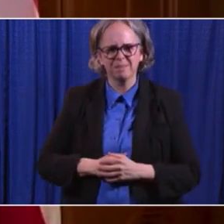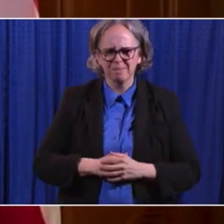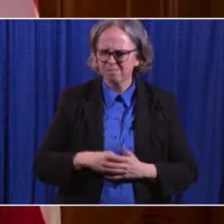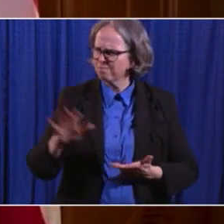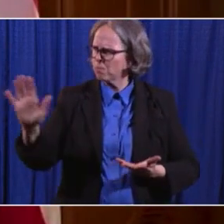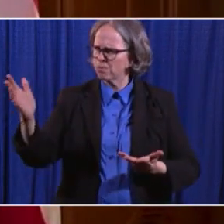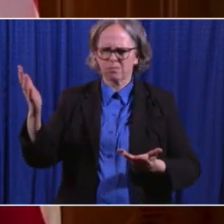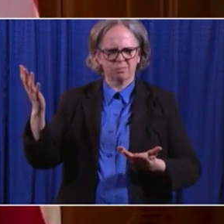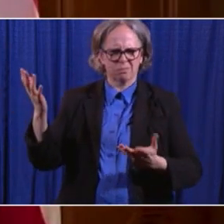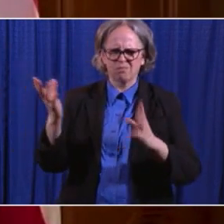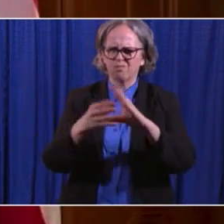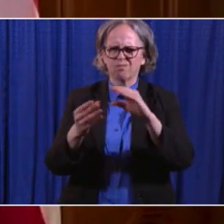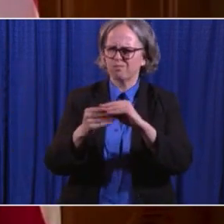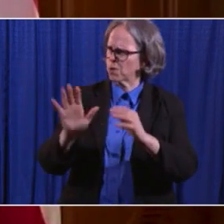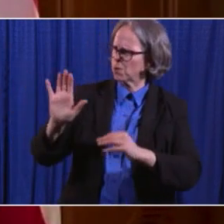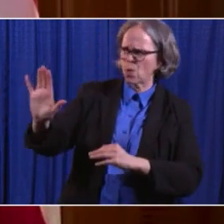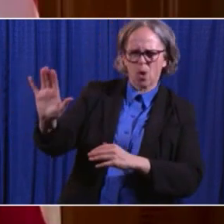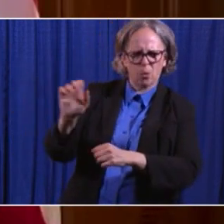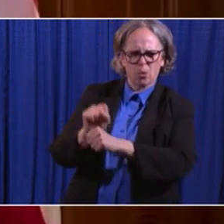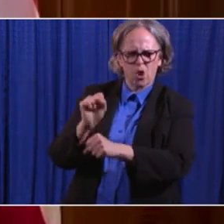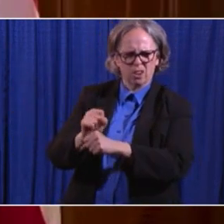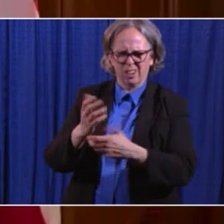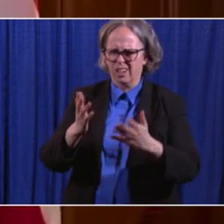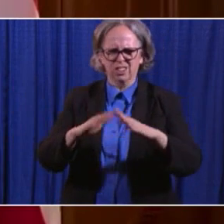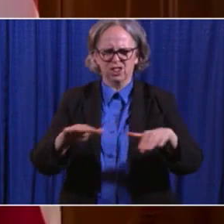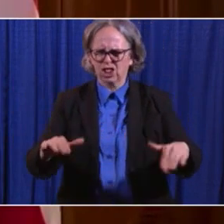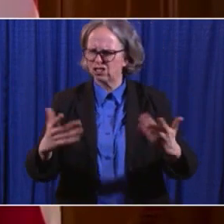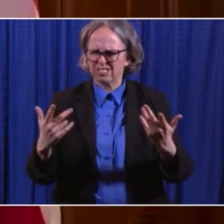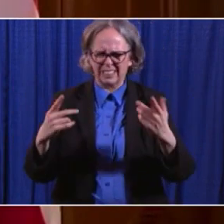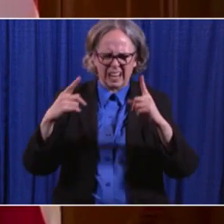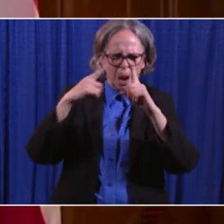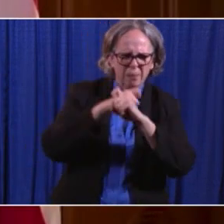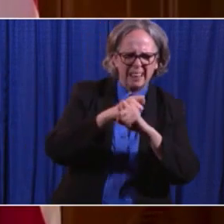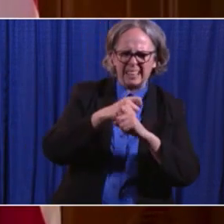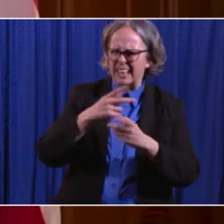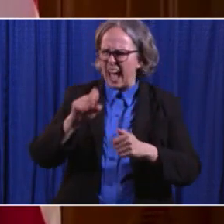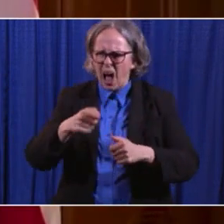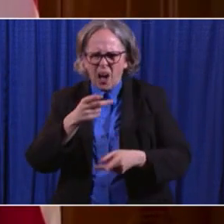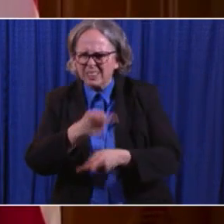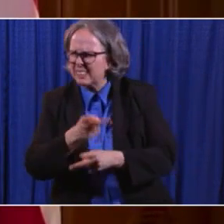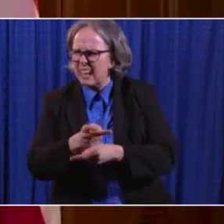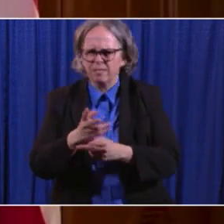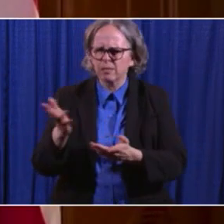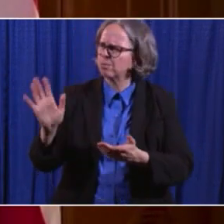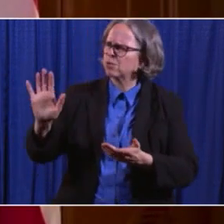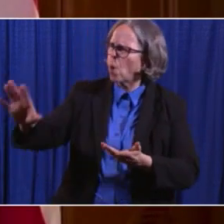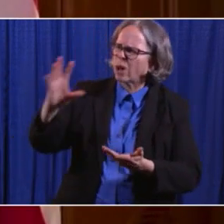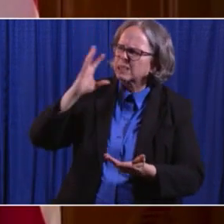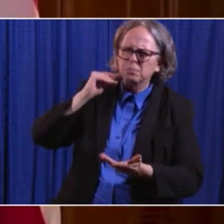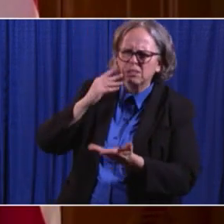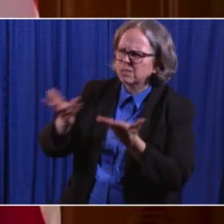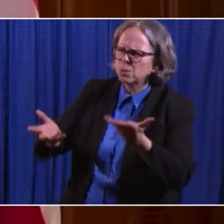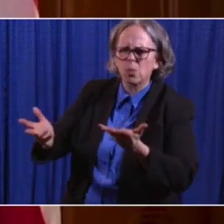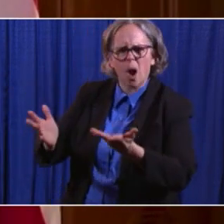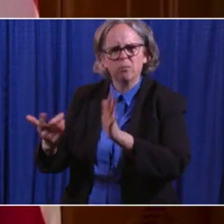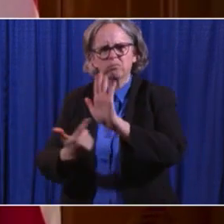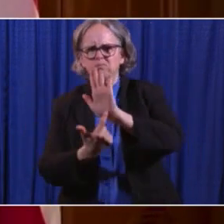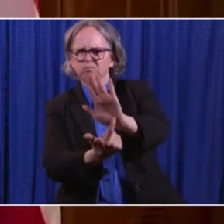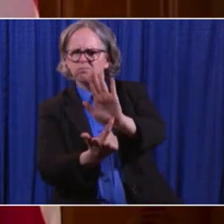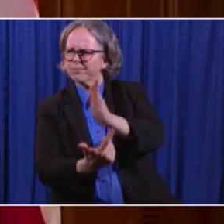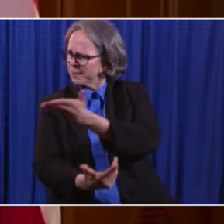care for children who have these complex needs. You know, what kind of challenge that